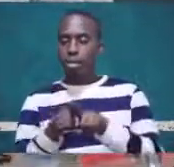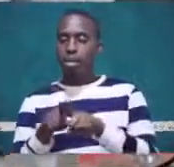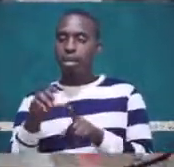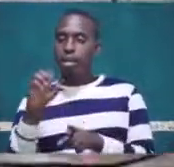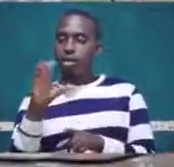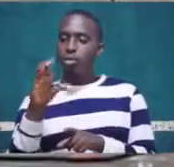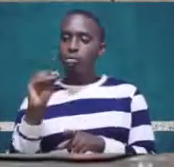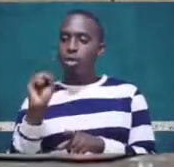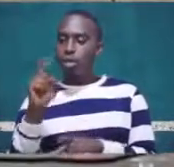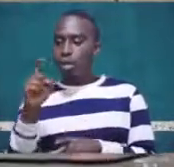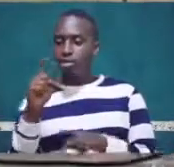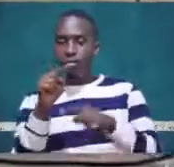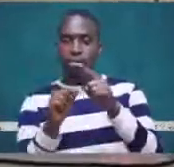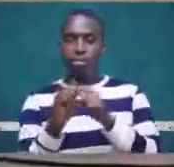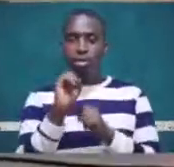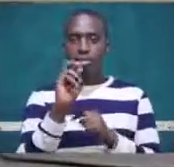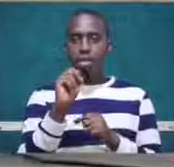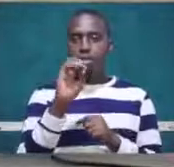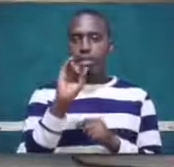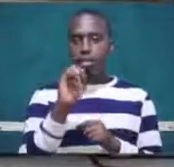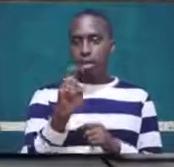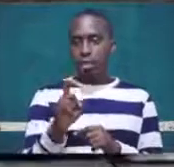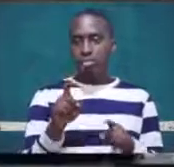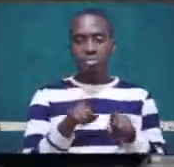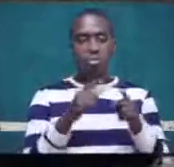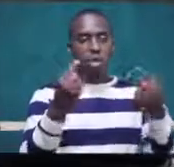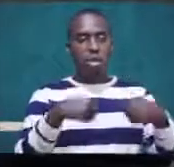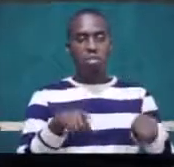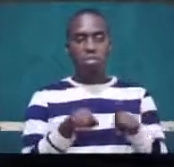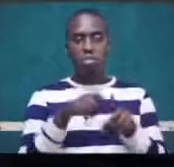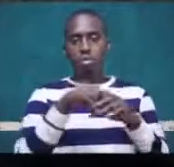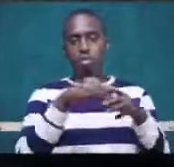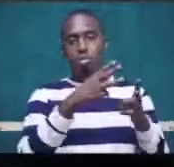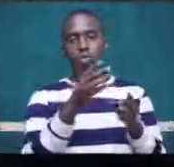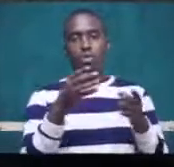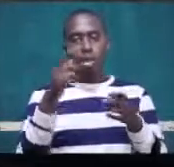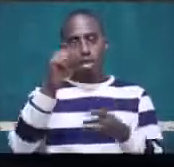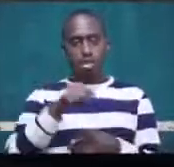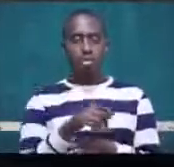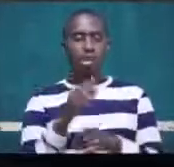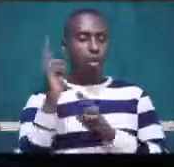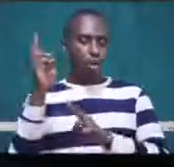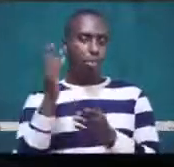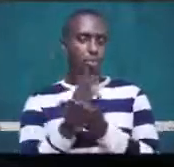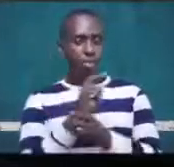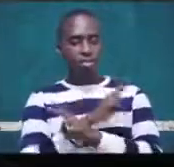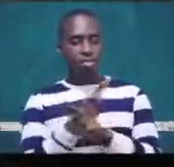x, and you come back on this kind of integral. I hope it is very clear,